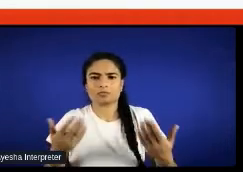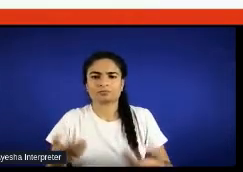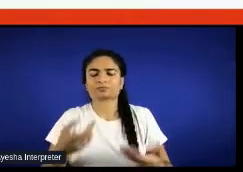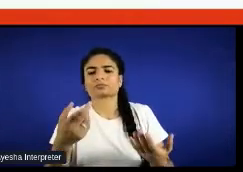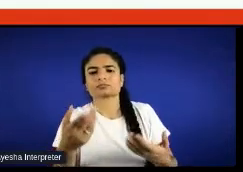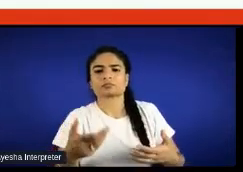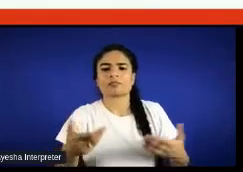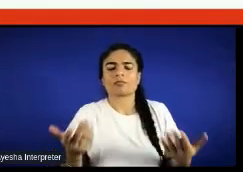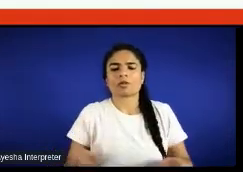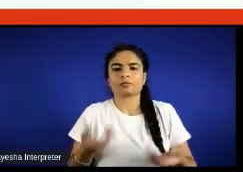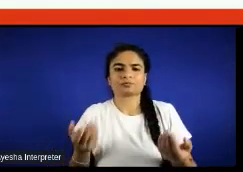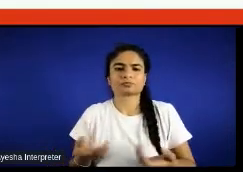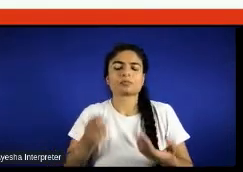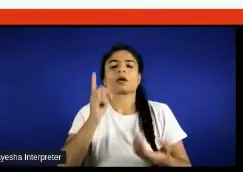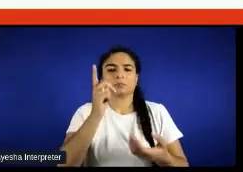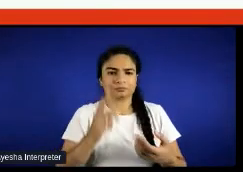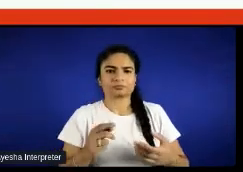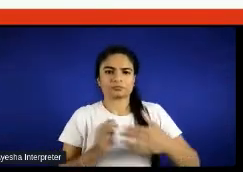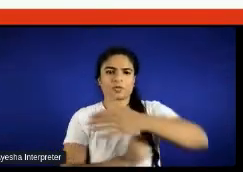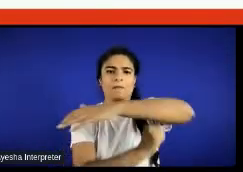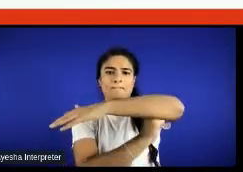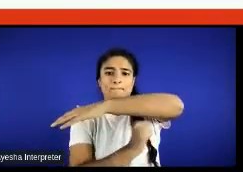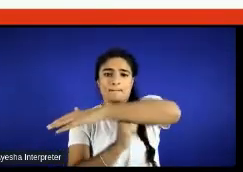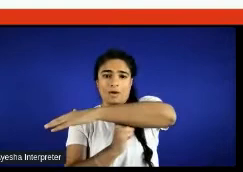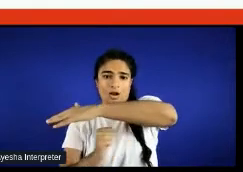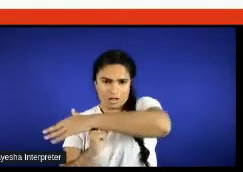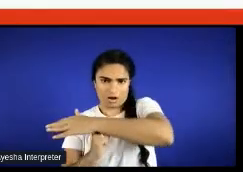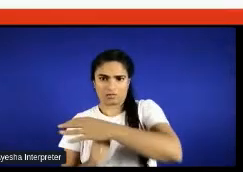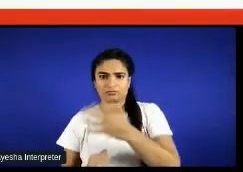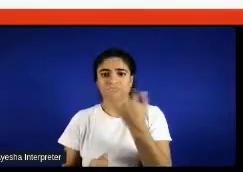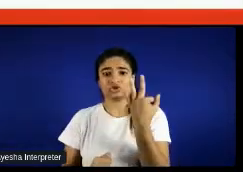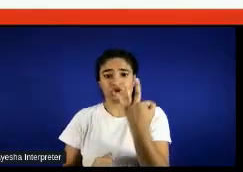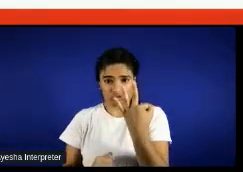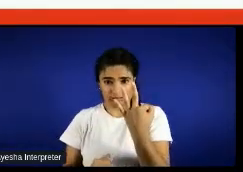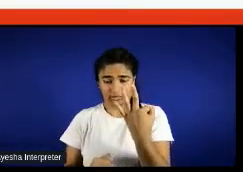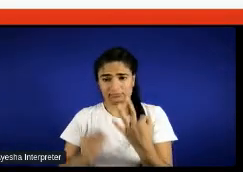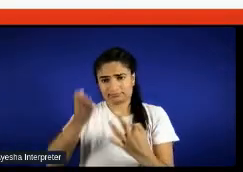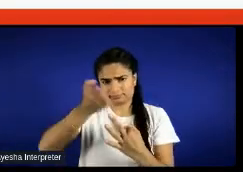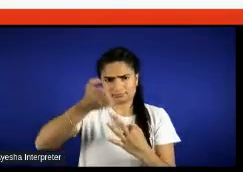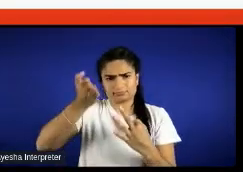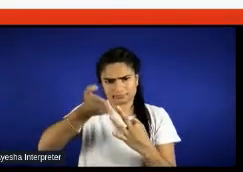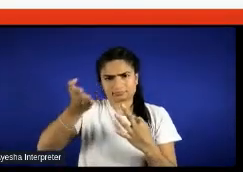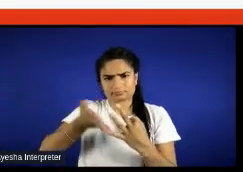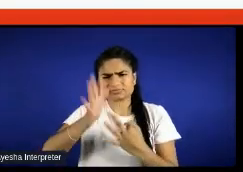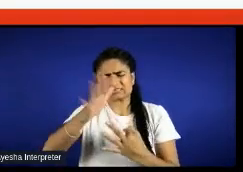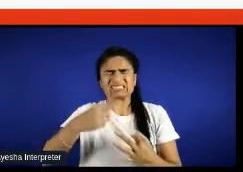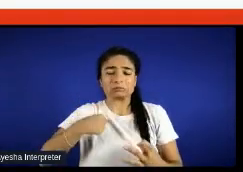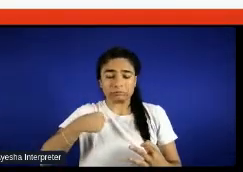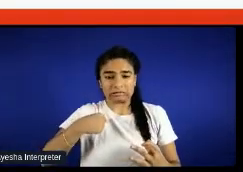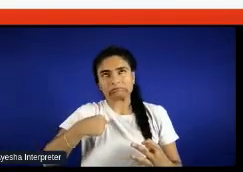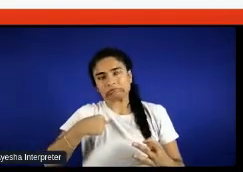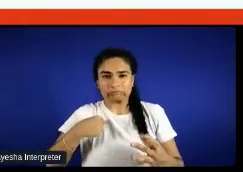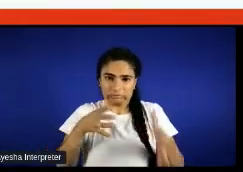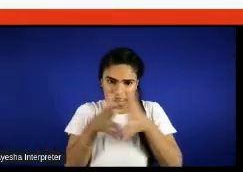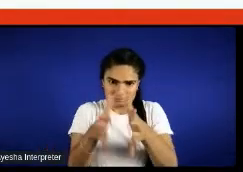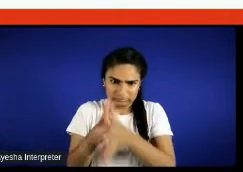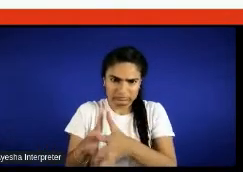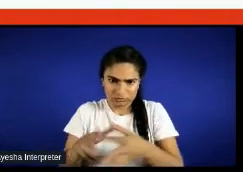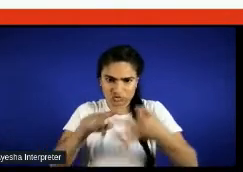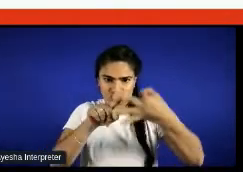pillars, or three types of pillars that we will I will try to explain. One of the things that this application